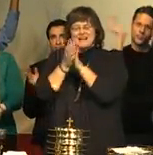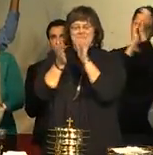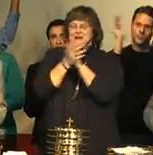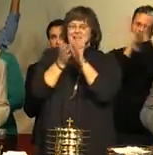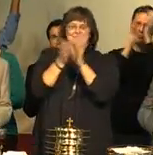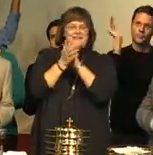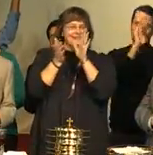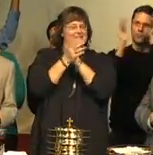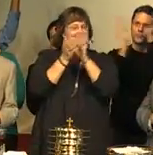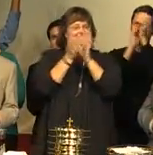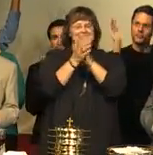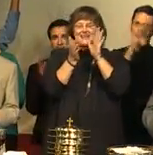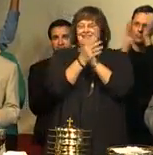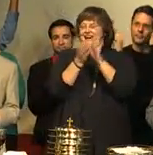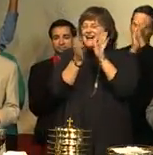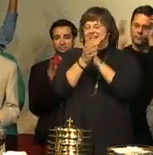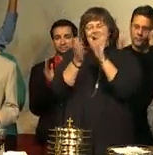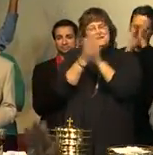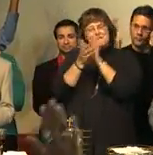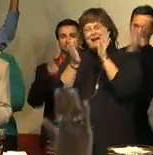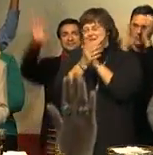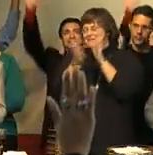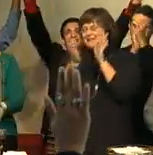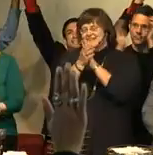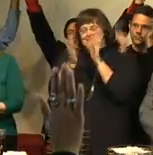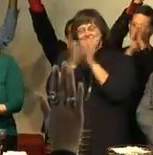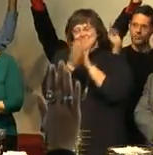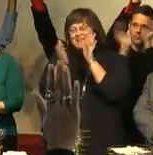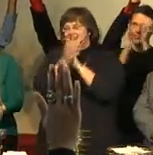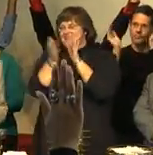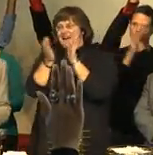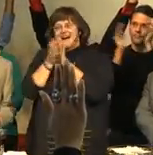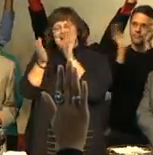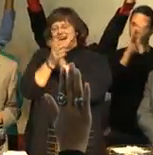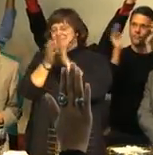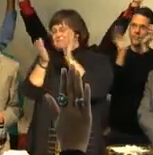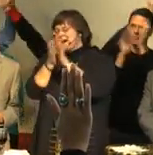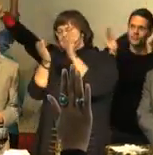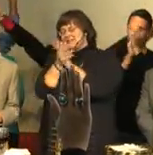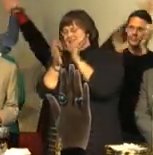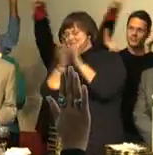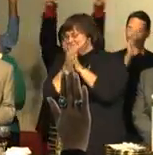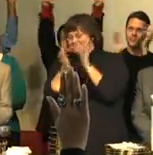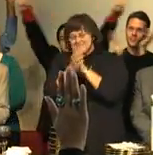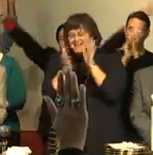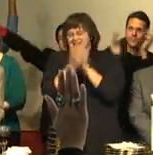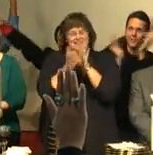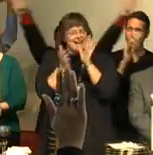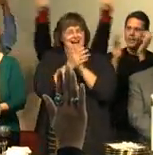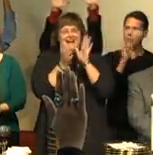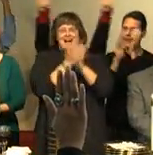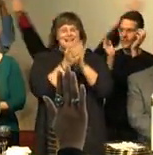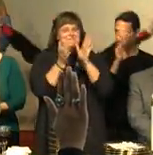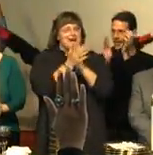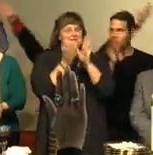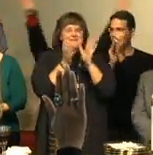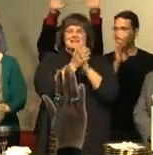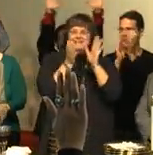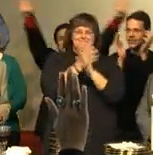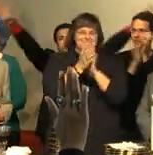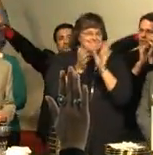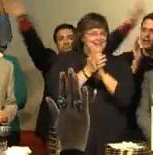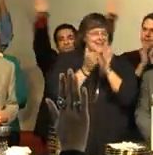God occupy all right, me. All right, all right. God occupy me. God occupy me. God occupy